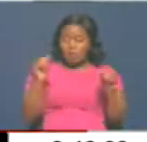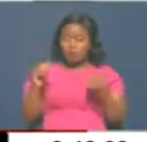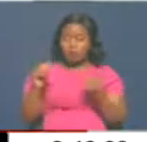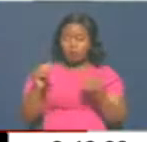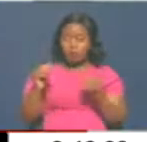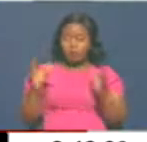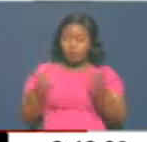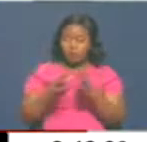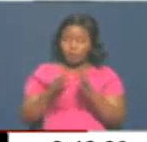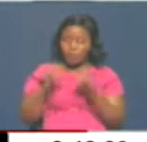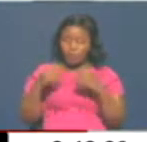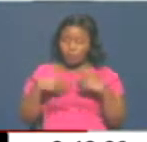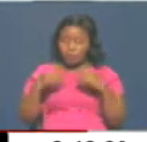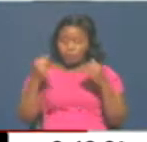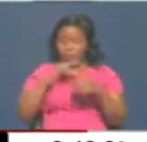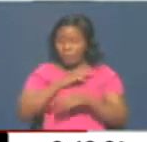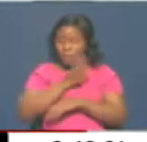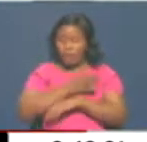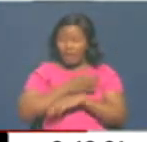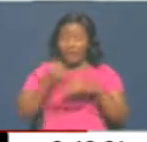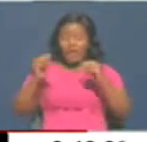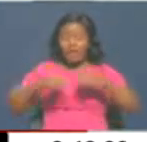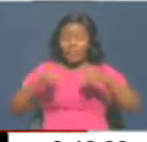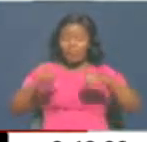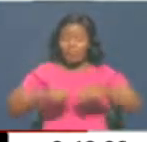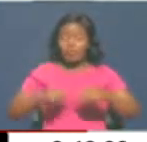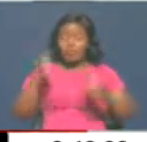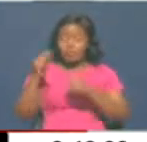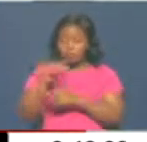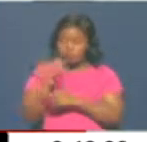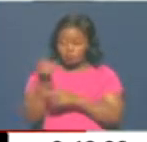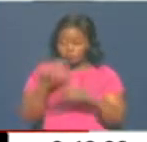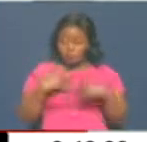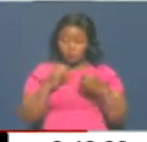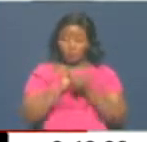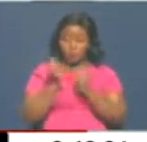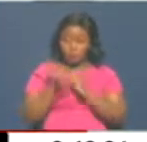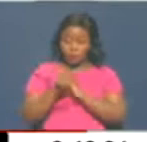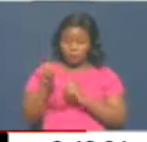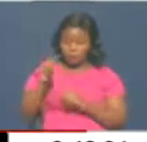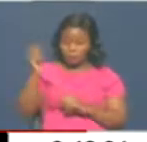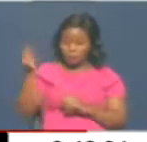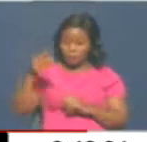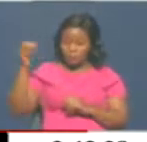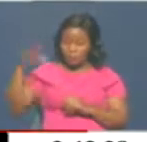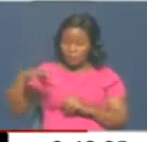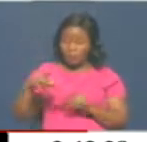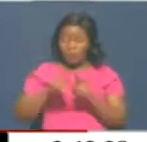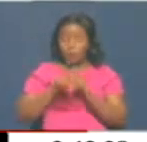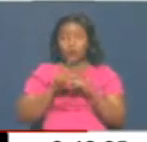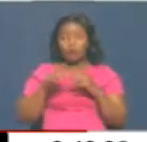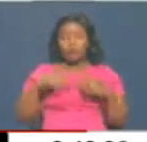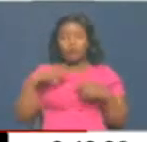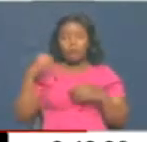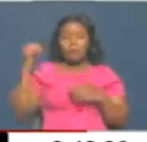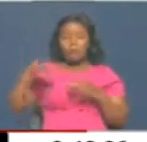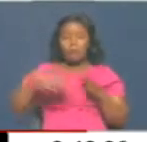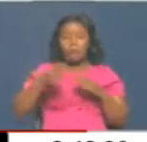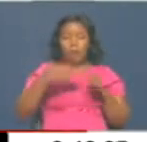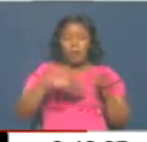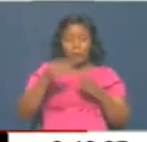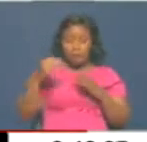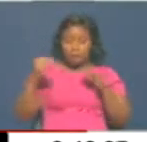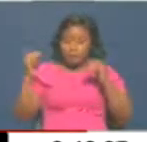Purchase Agreement that recommends fast-tracking reforms at Kenya Power, as well as reviewing power purchase agreements with